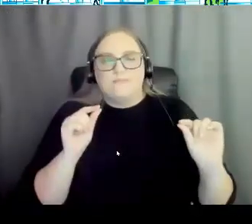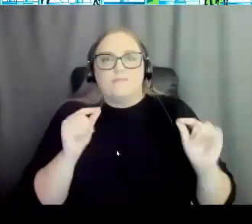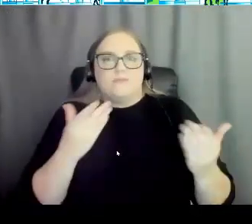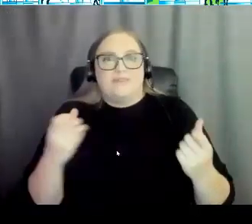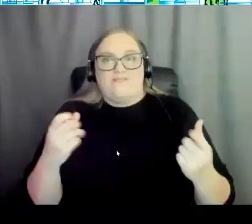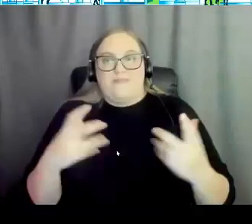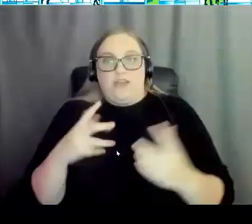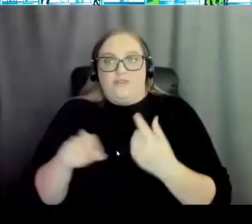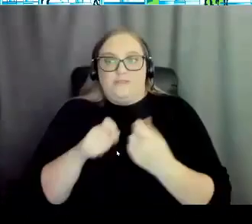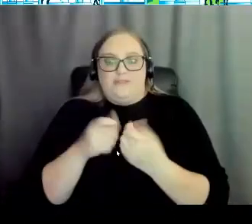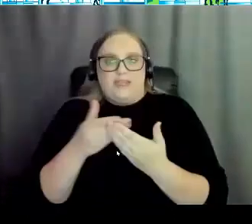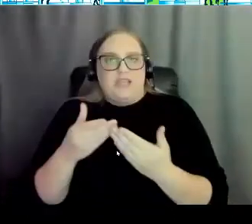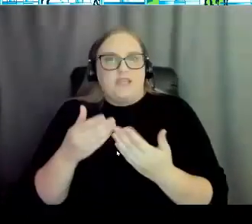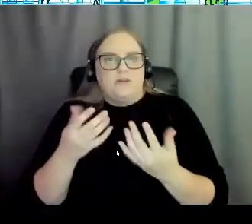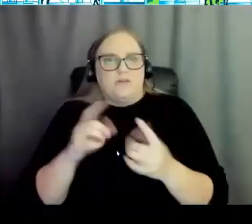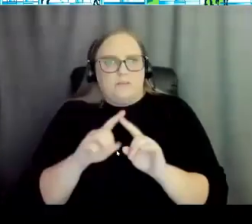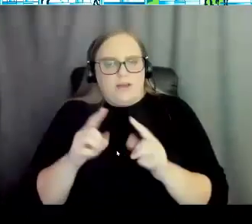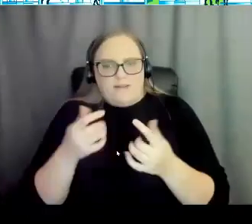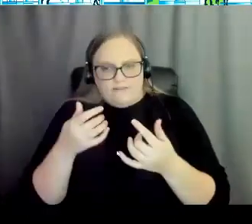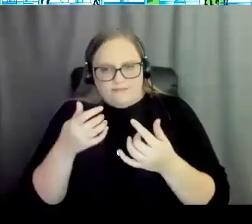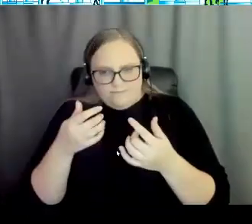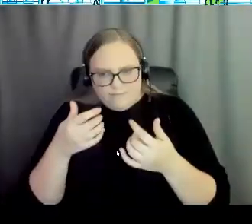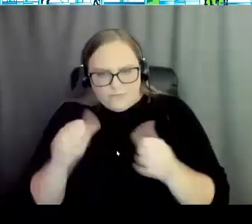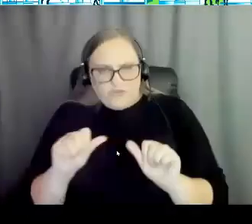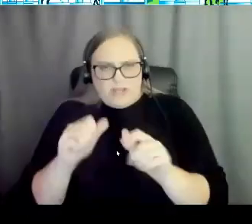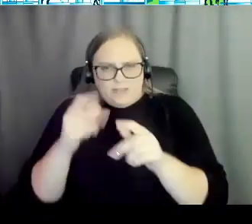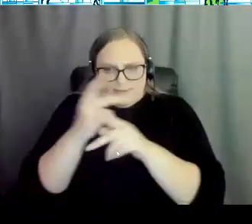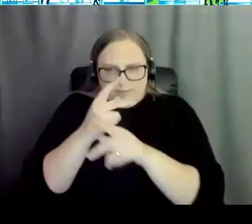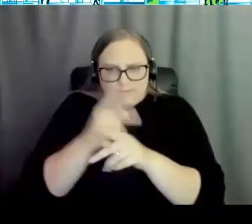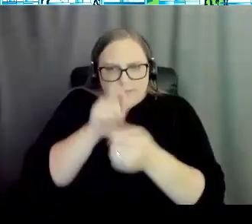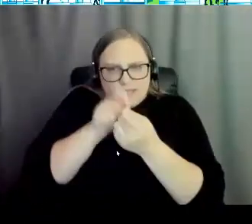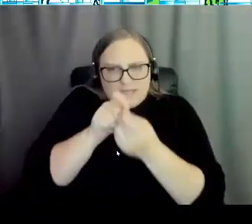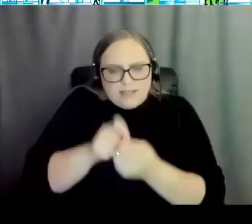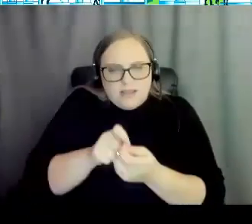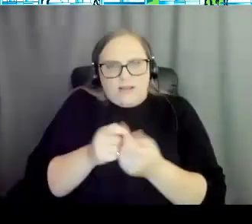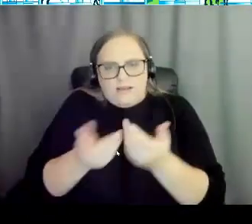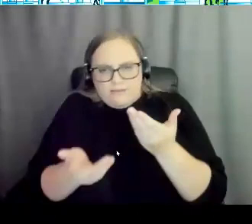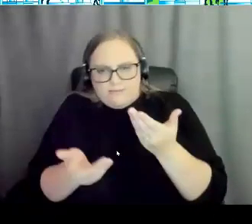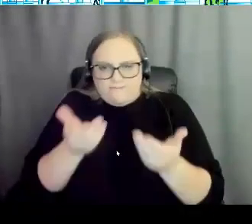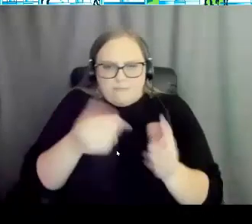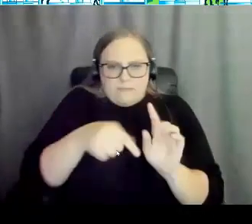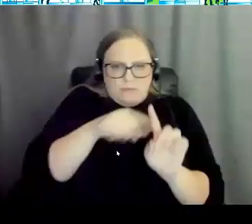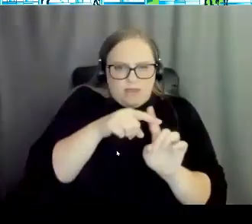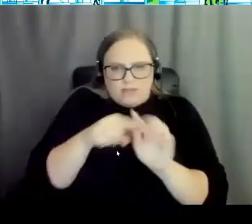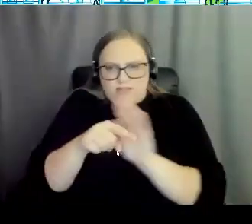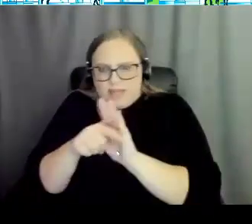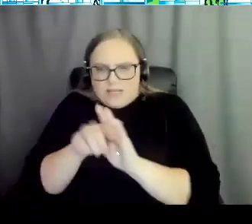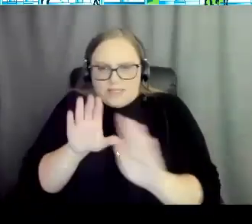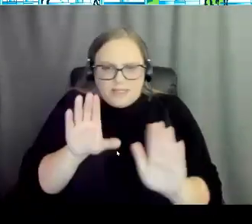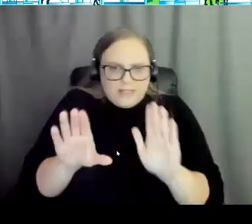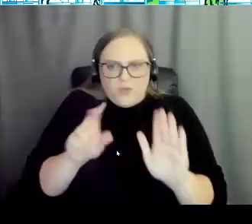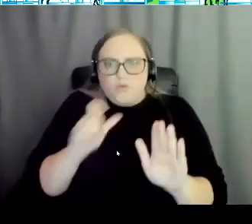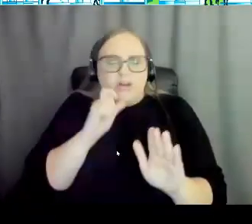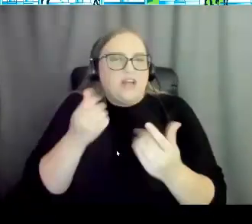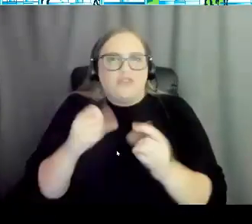So trying to really get to the detail of that and weigh that. Is it a plus? Is it a minus? We're not trying to convince